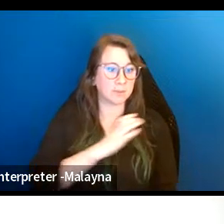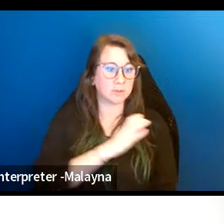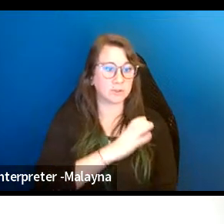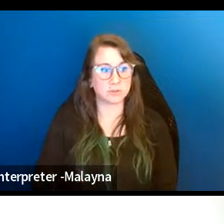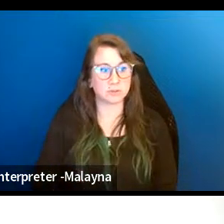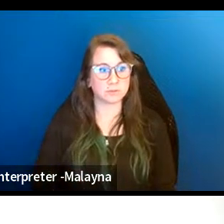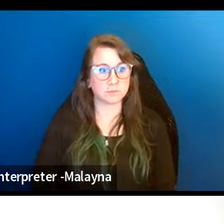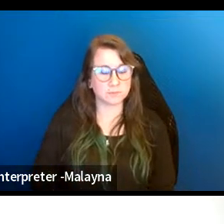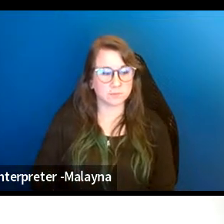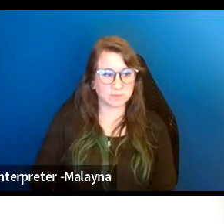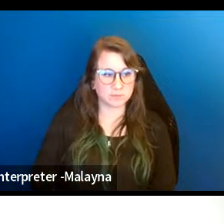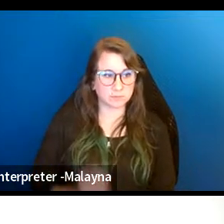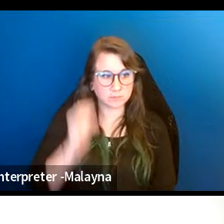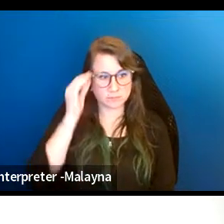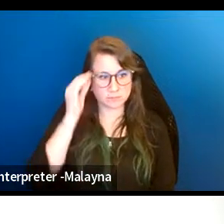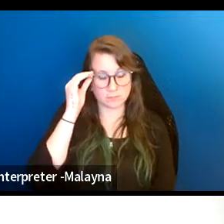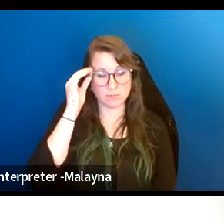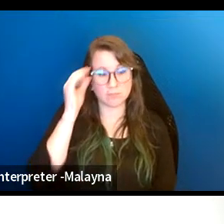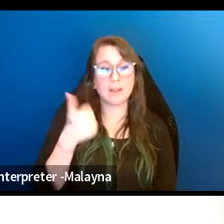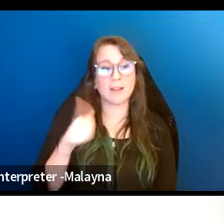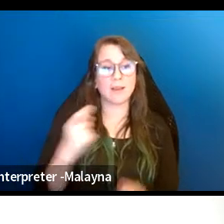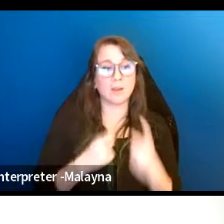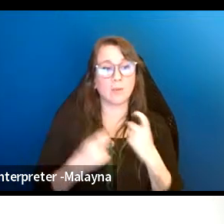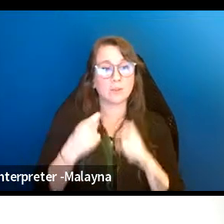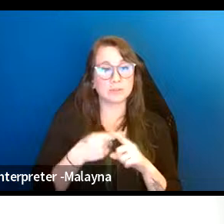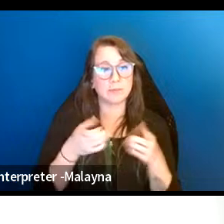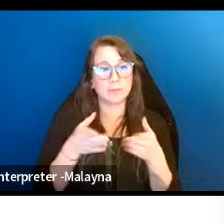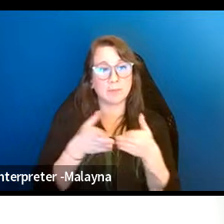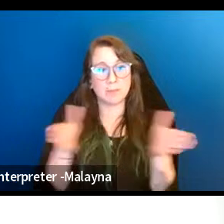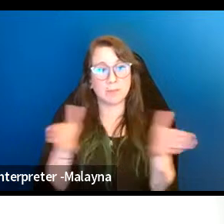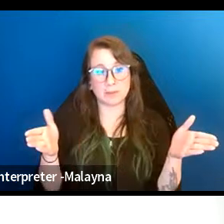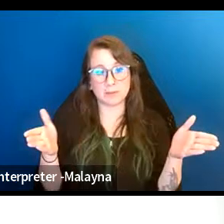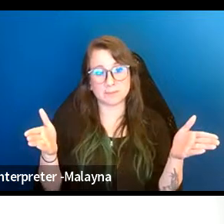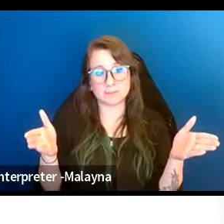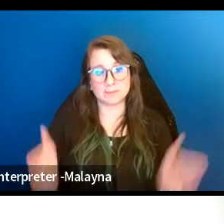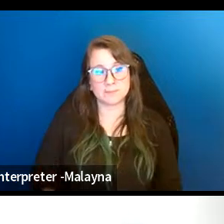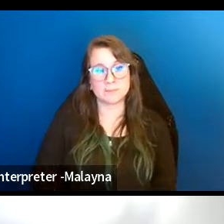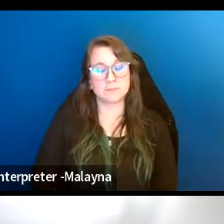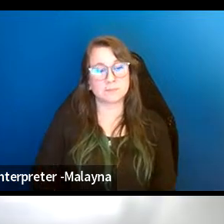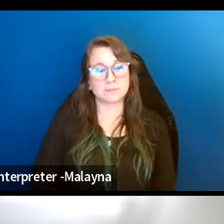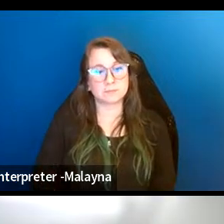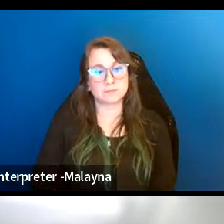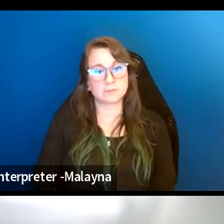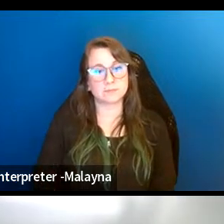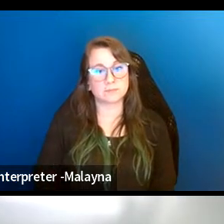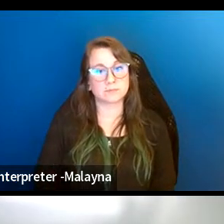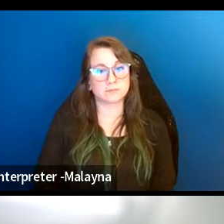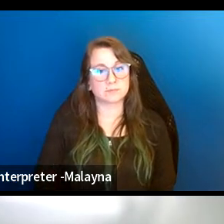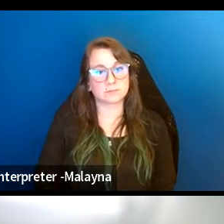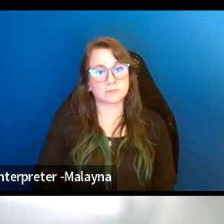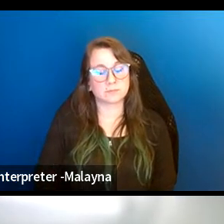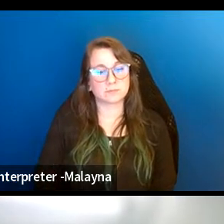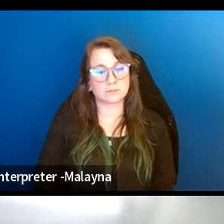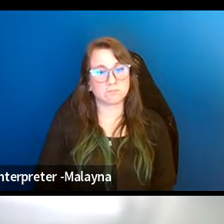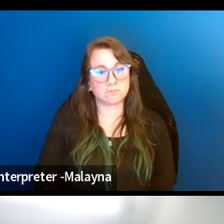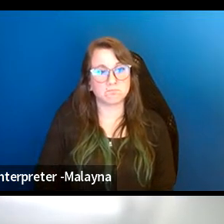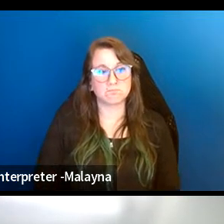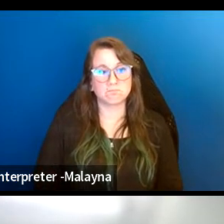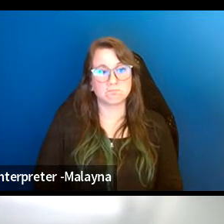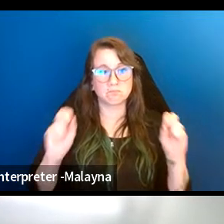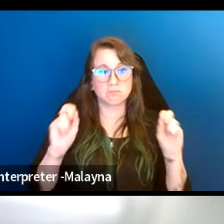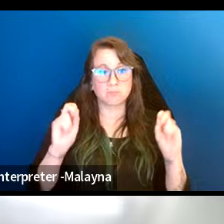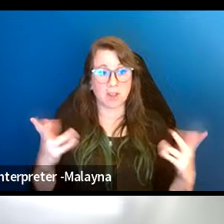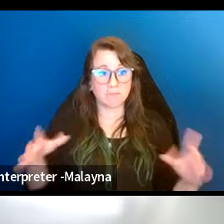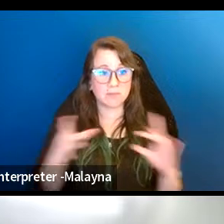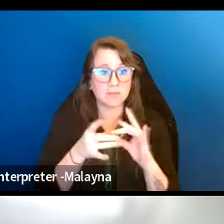Any questions from the public? Okay, with that being said,